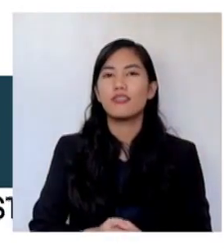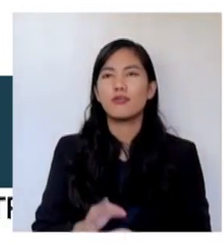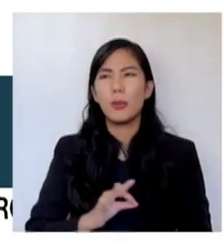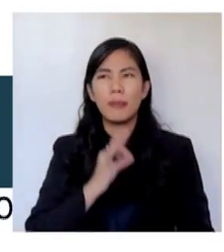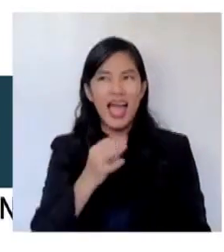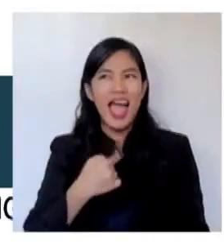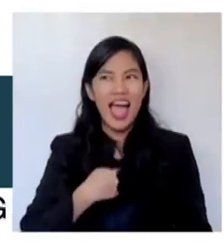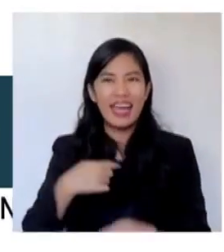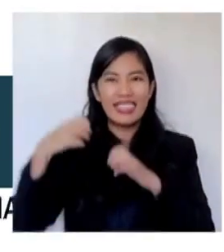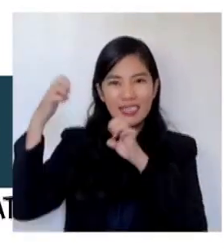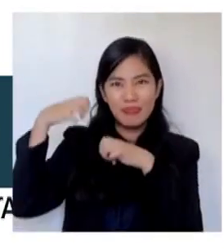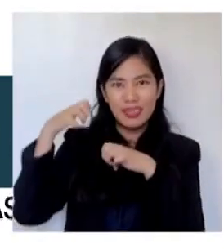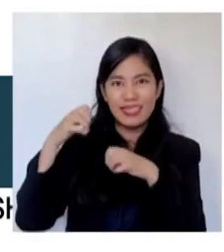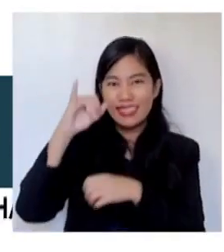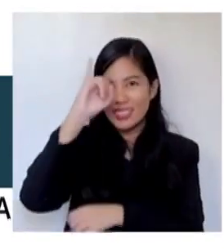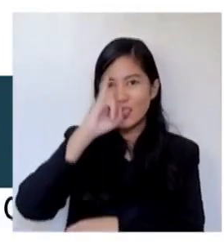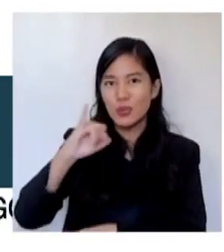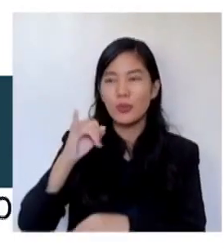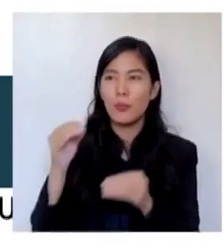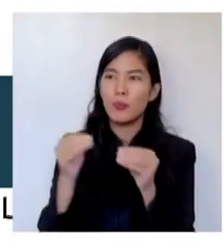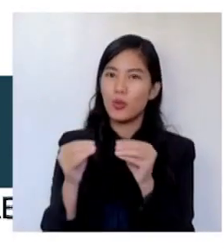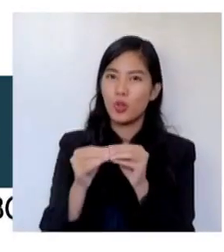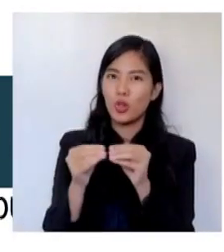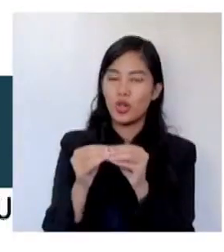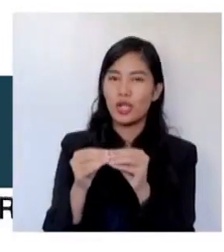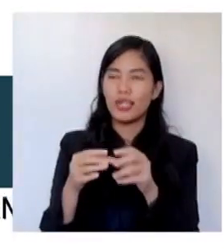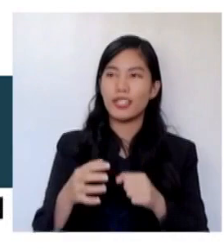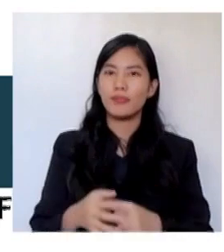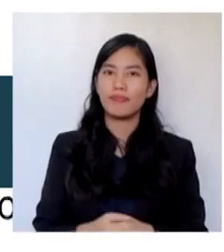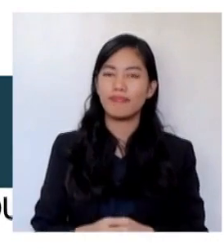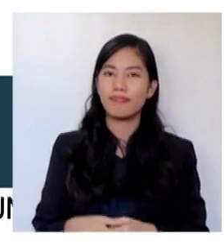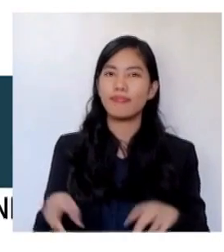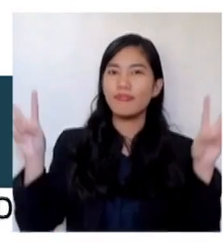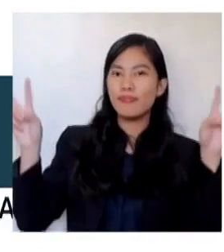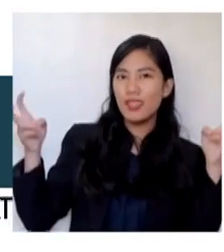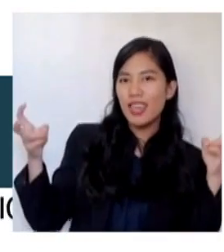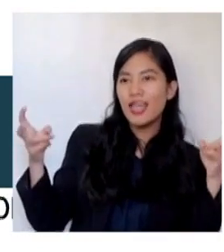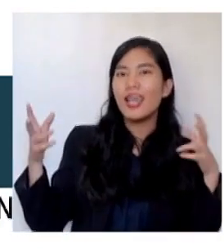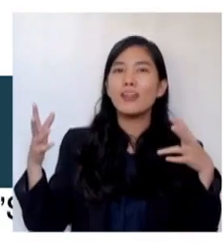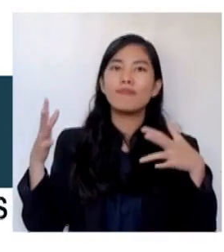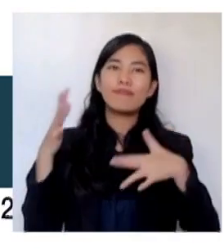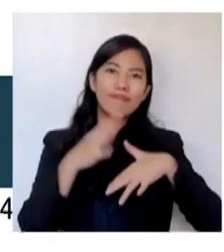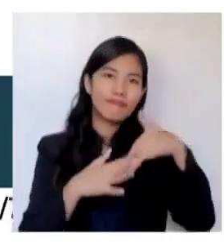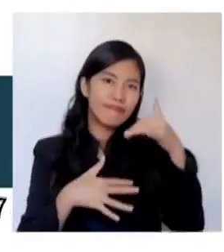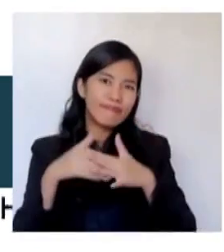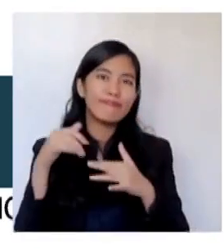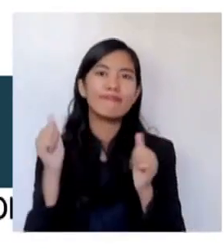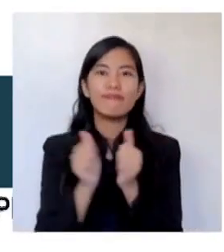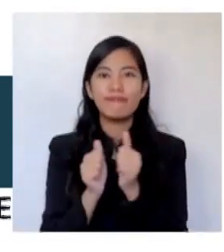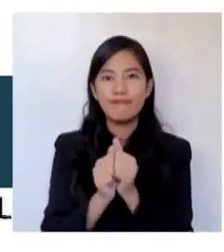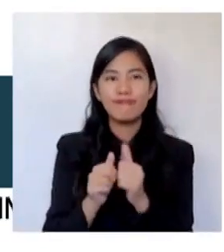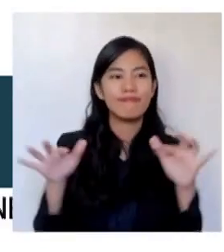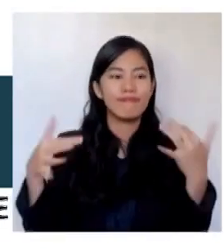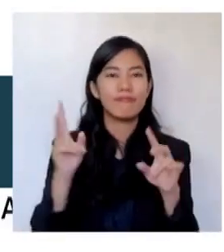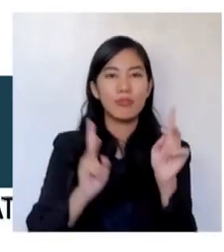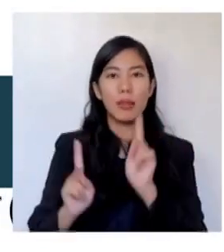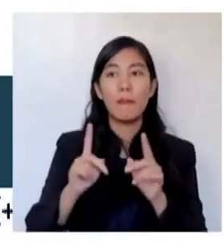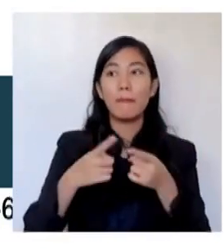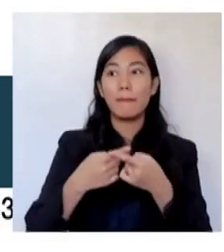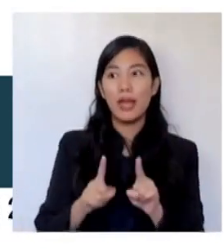Isko to be more foxy, right? More can deal with the audience. But it seemed like he was like in a